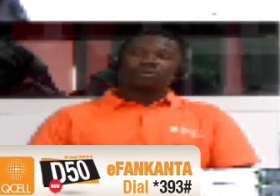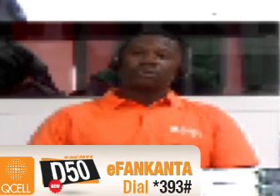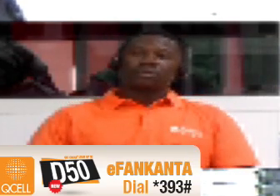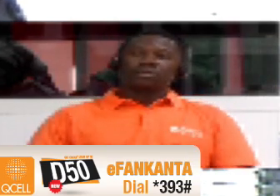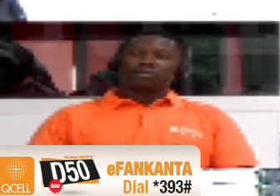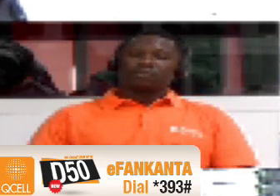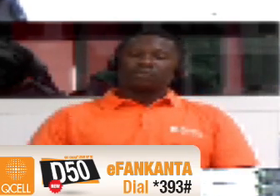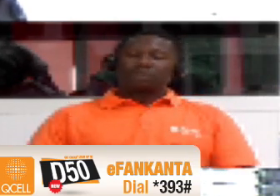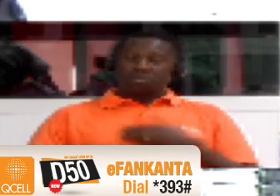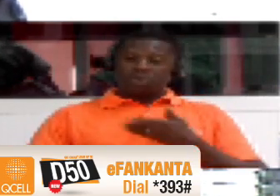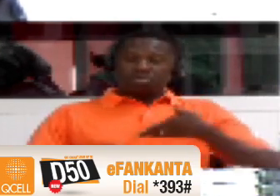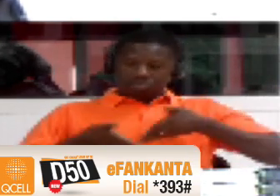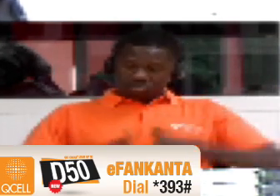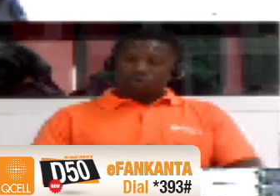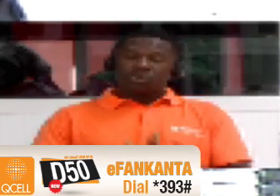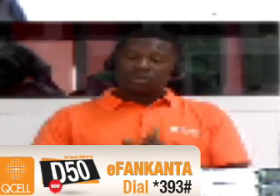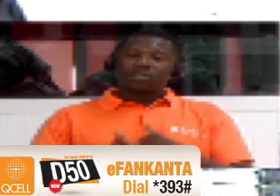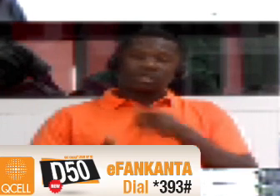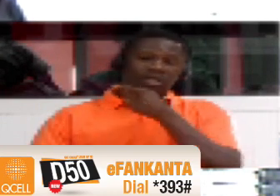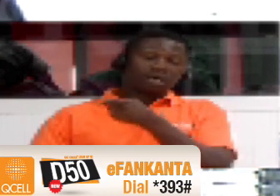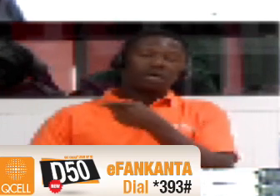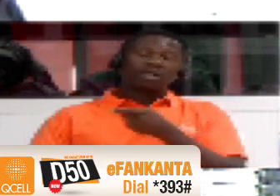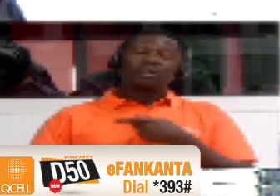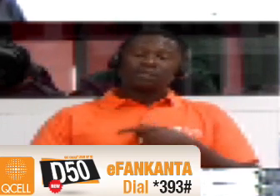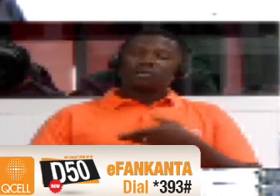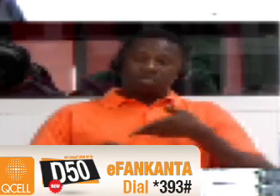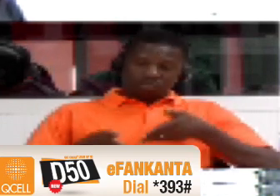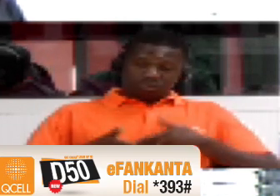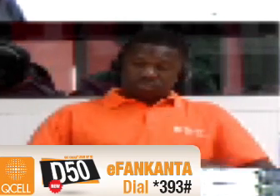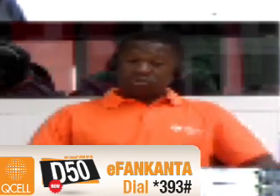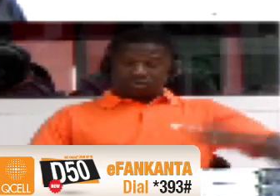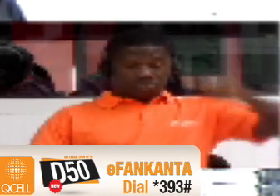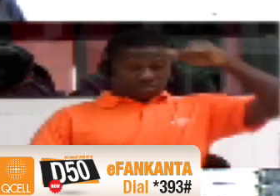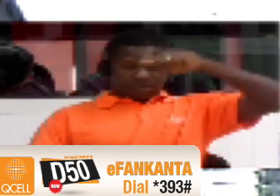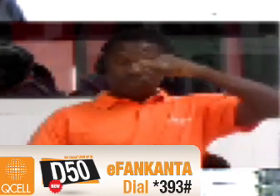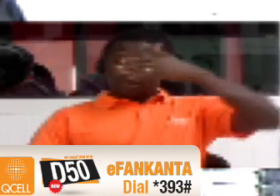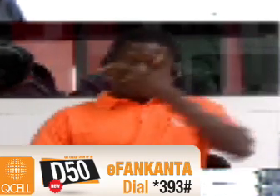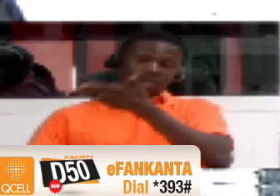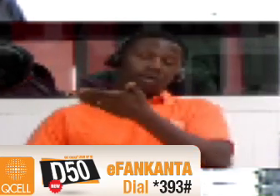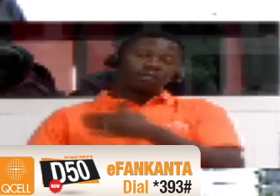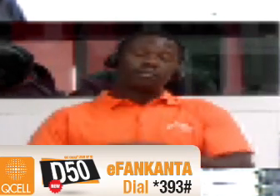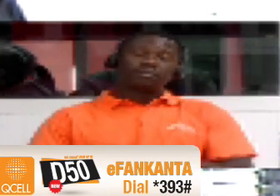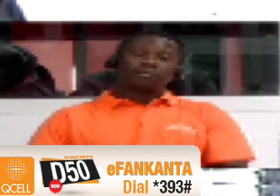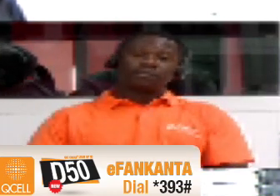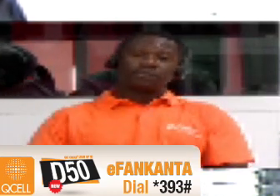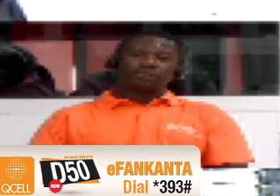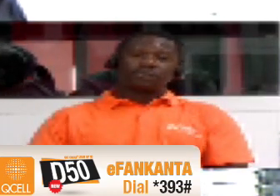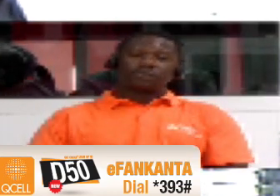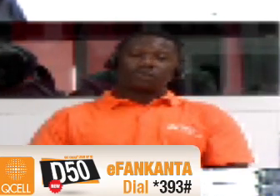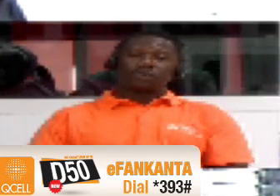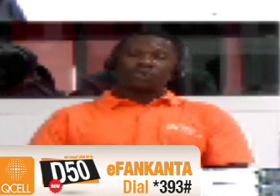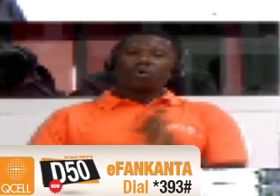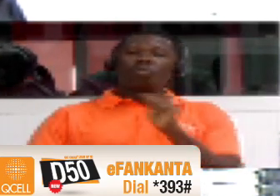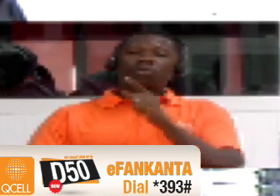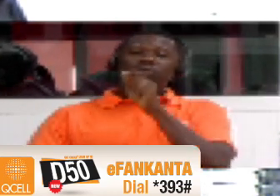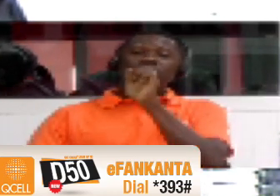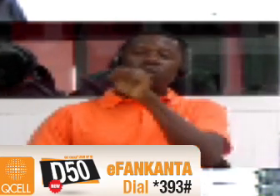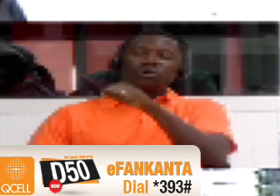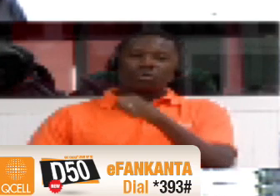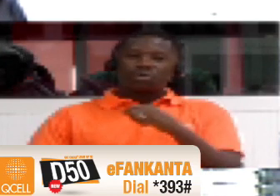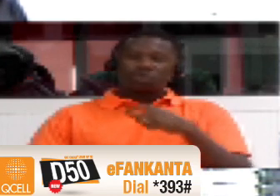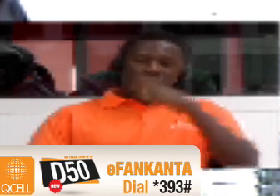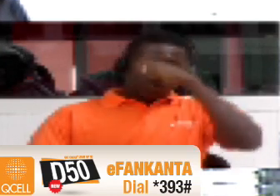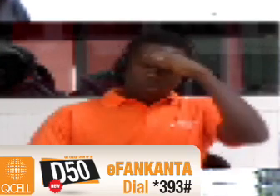Woleto, Menta Woleto. I was born there, bred up and brought up there. And what is your occupation? Akoila do